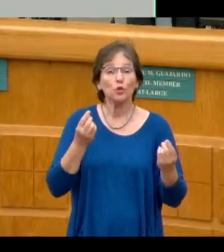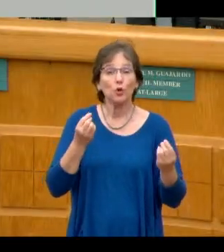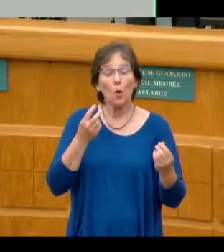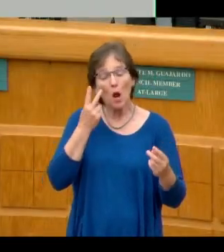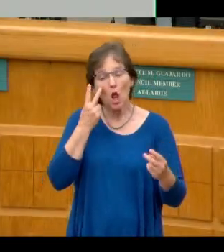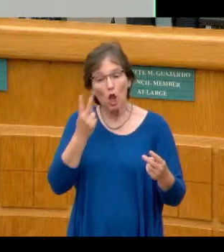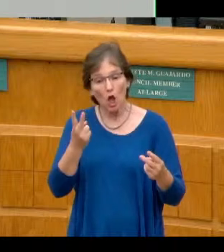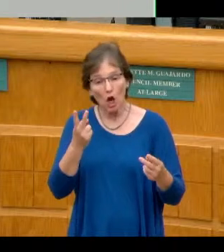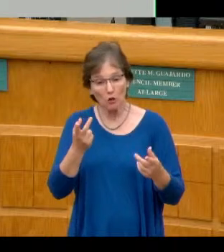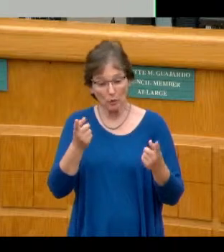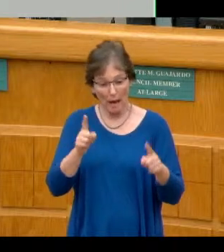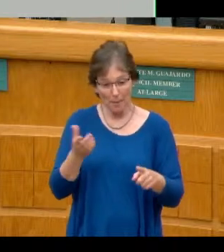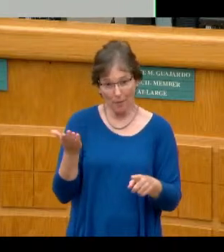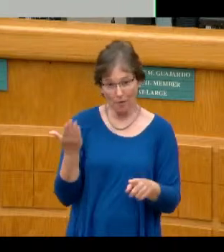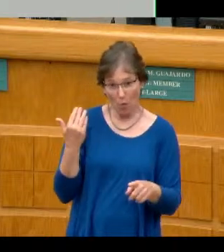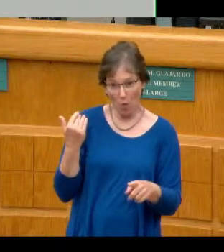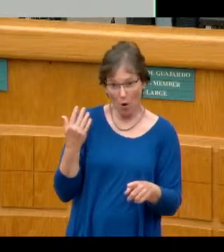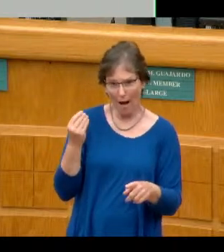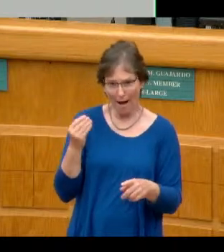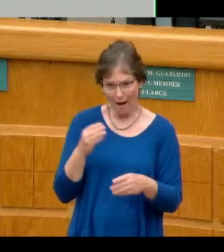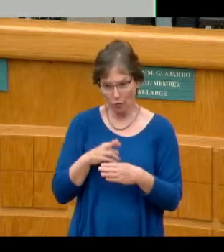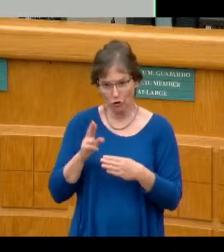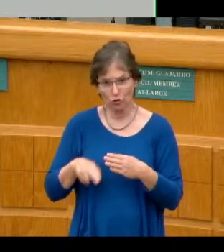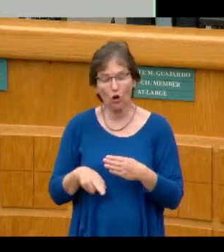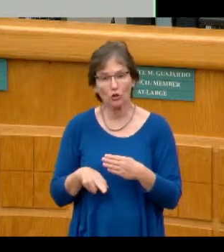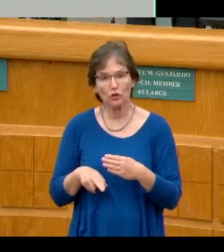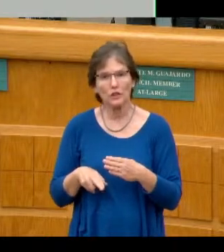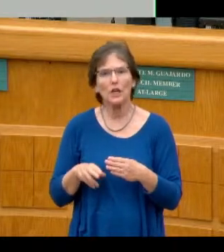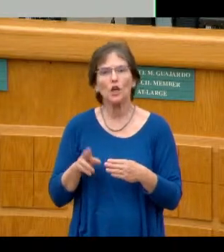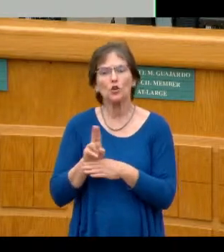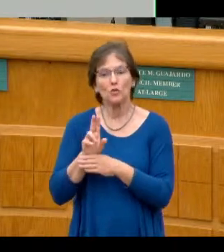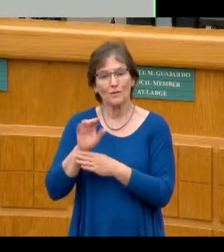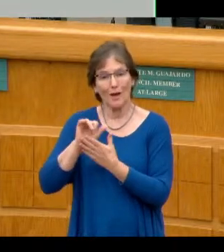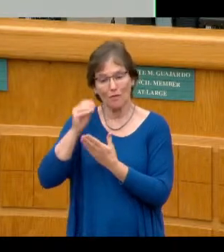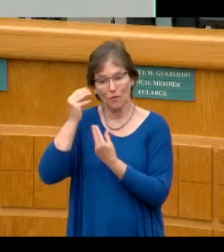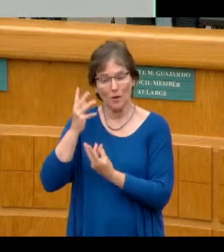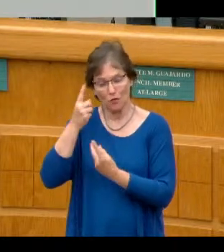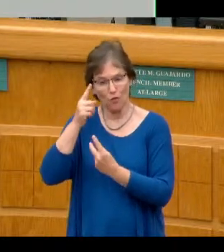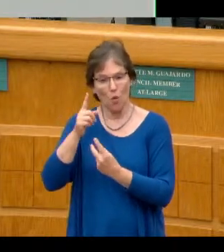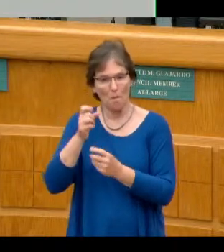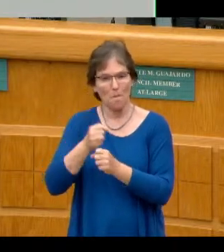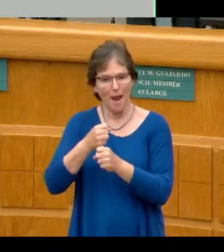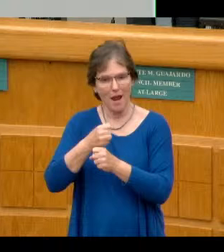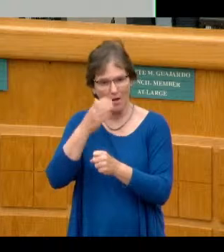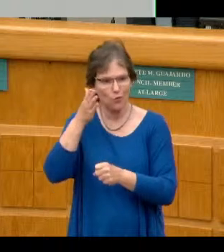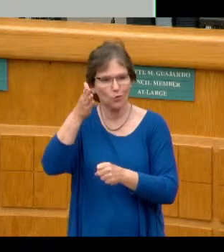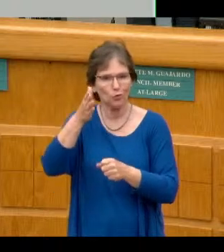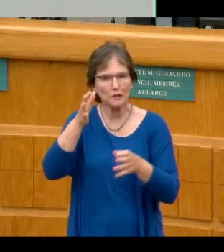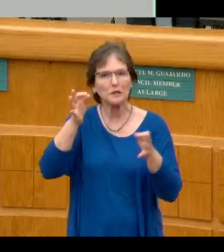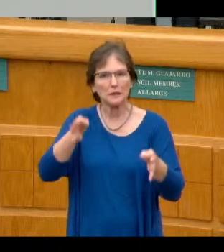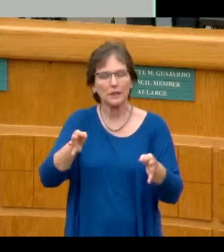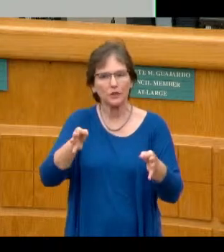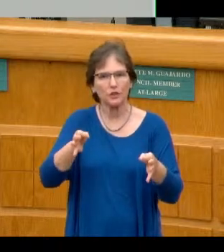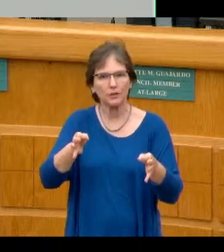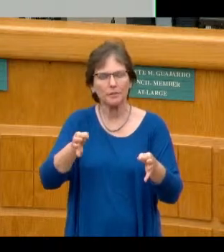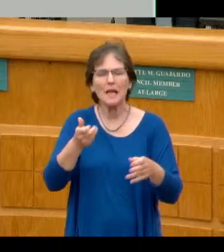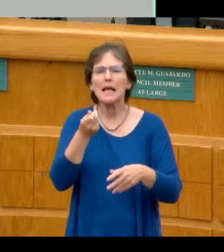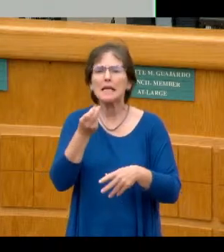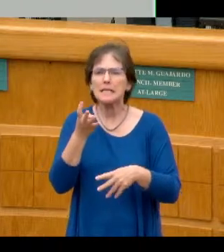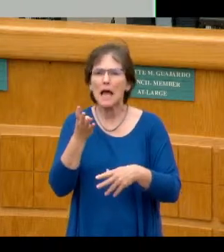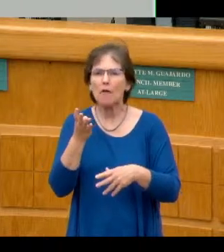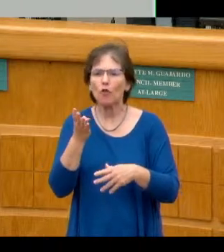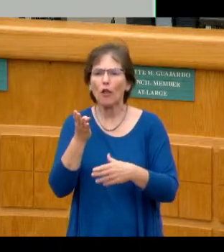numbers and trends. Our objectives are to address your concerns about COVID-19 and the interventions that are taking place to address